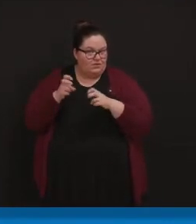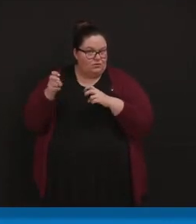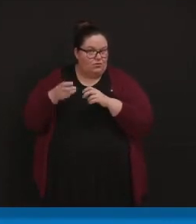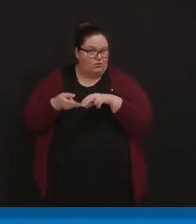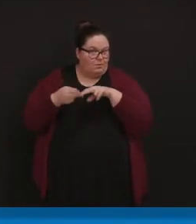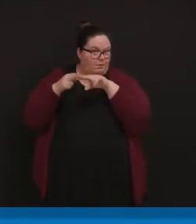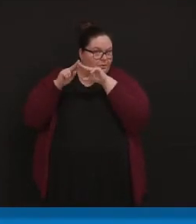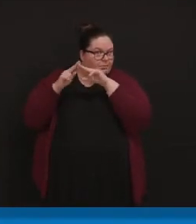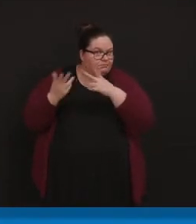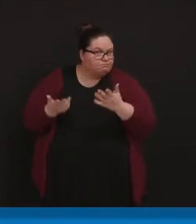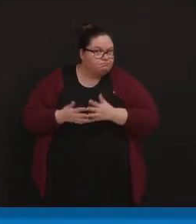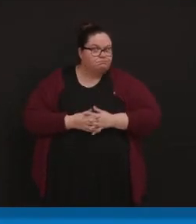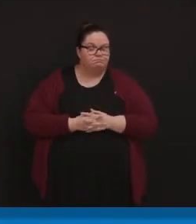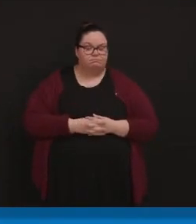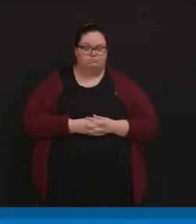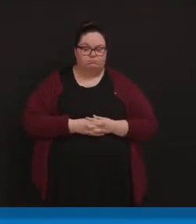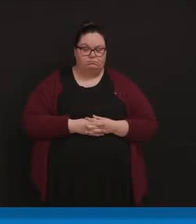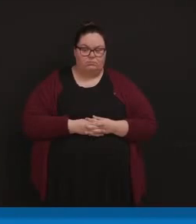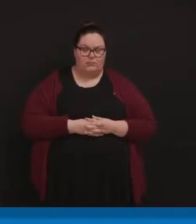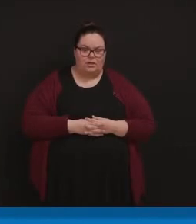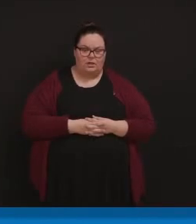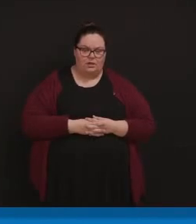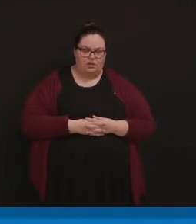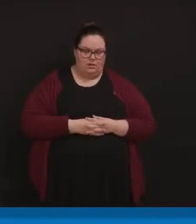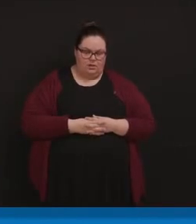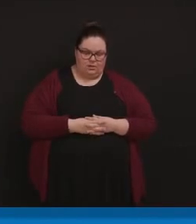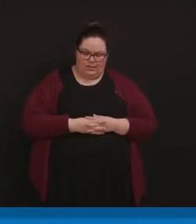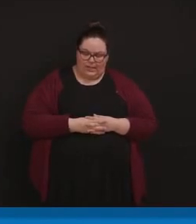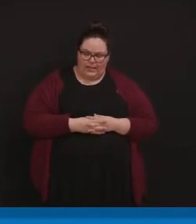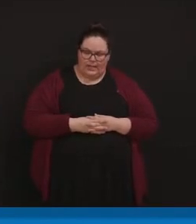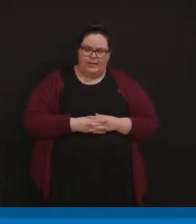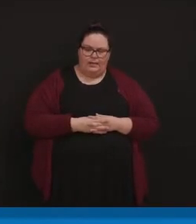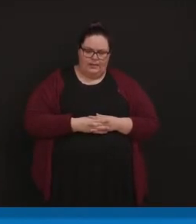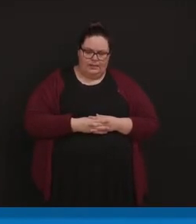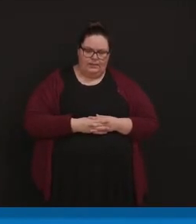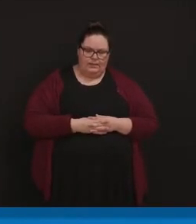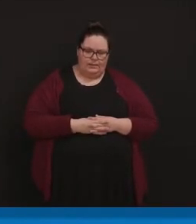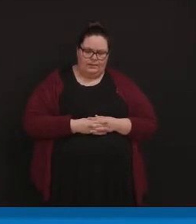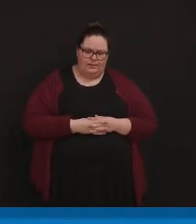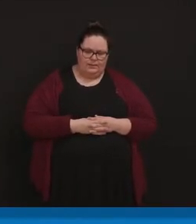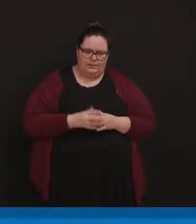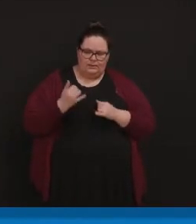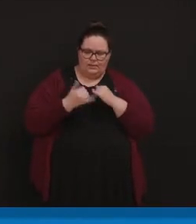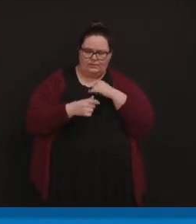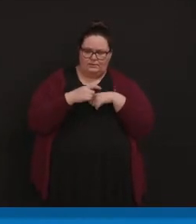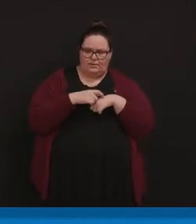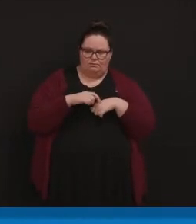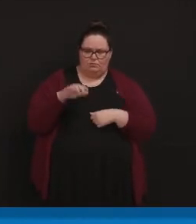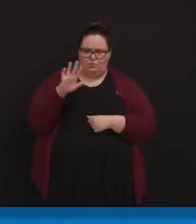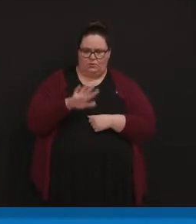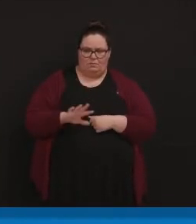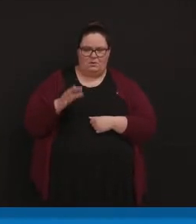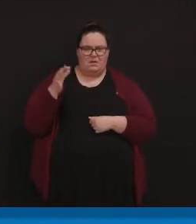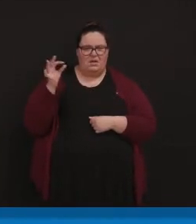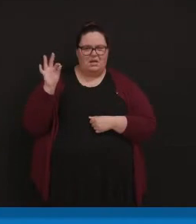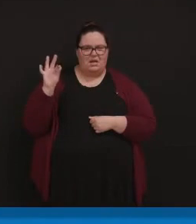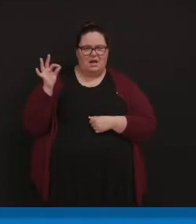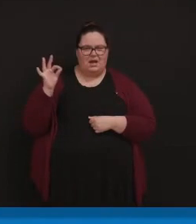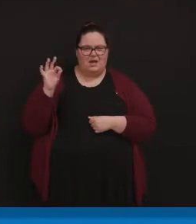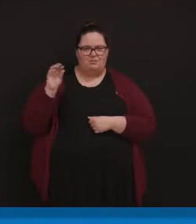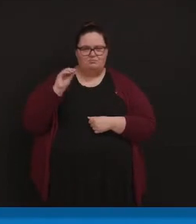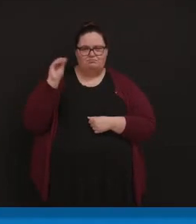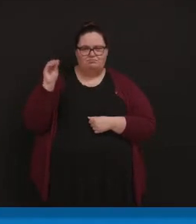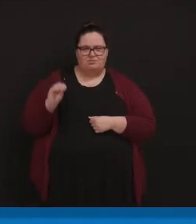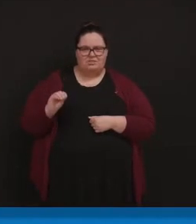for the app at this point. The last number I had was that we were around 9% compared to